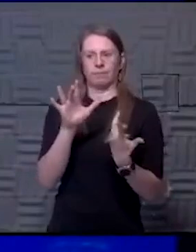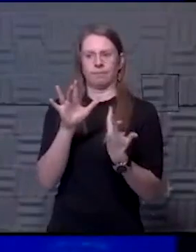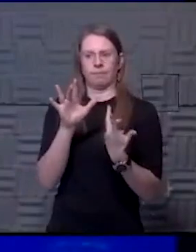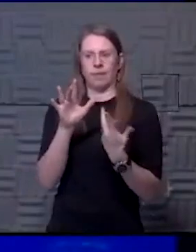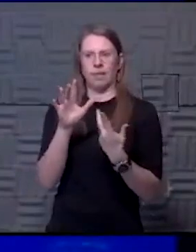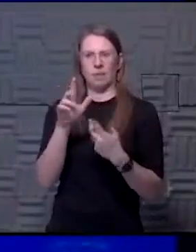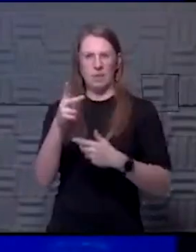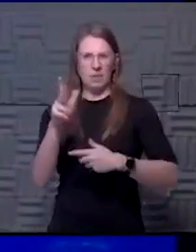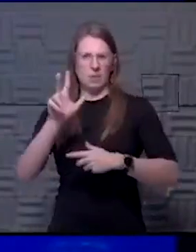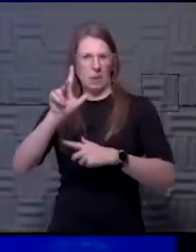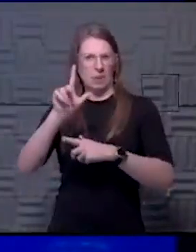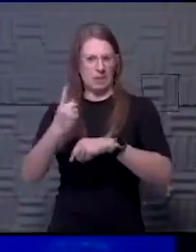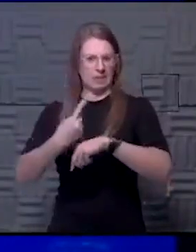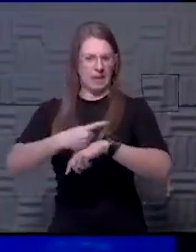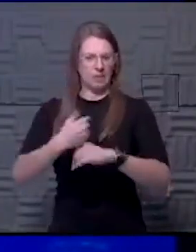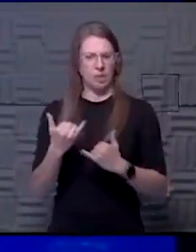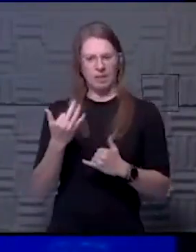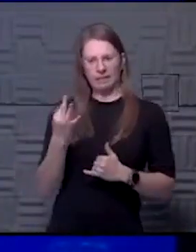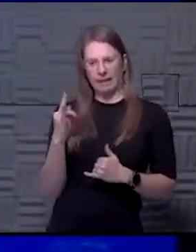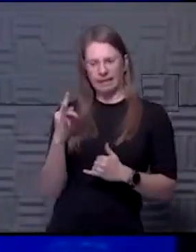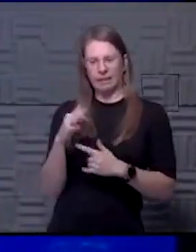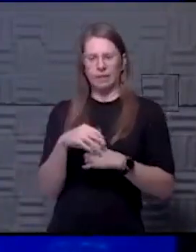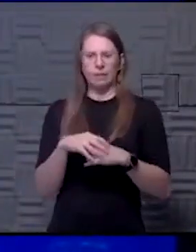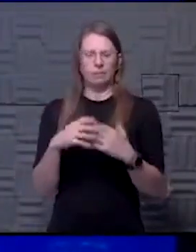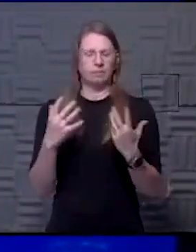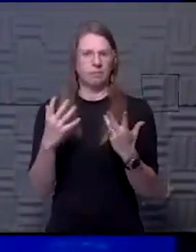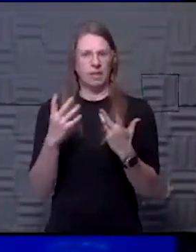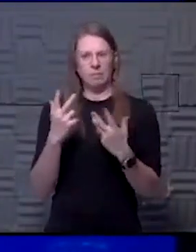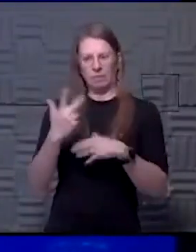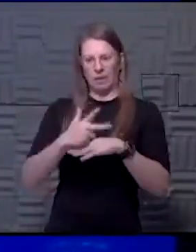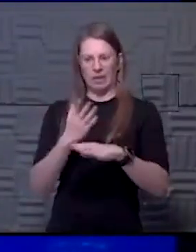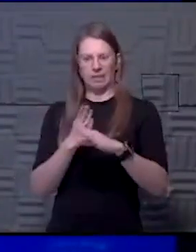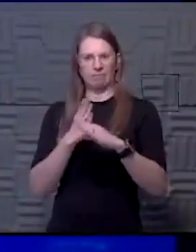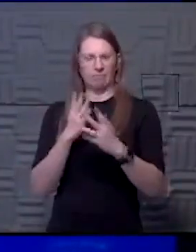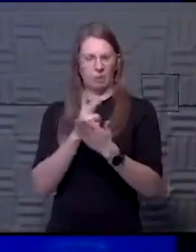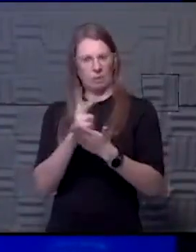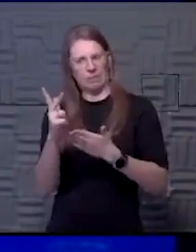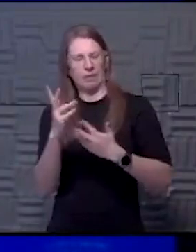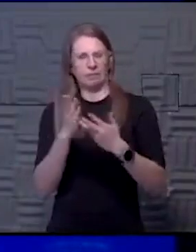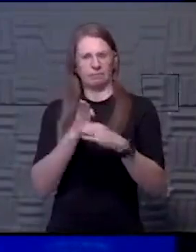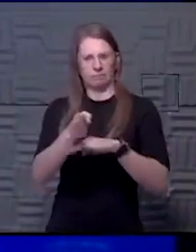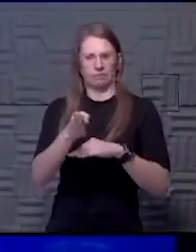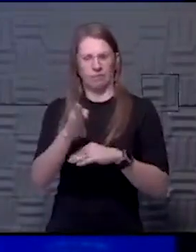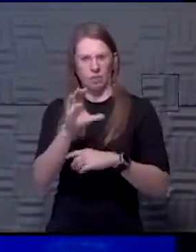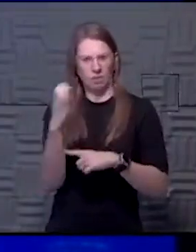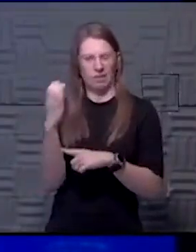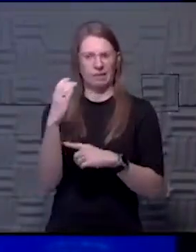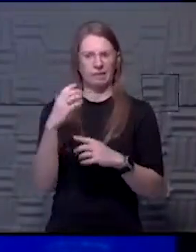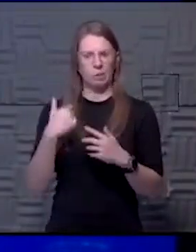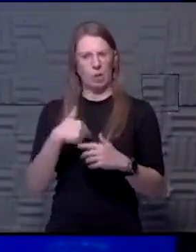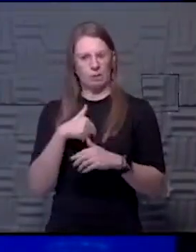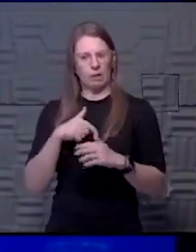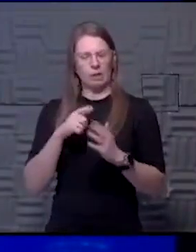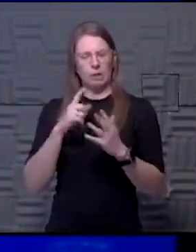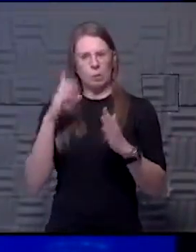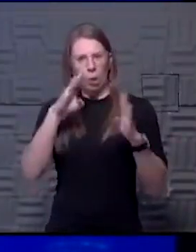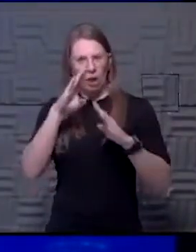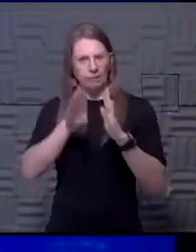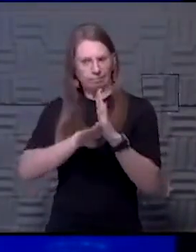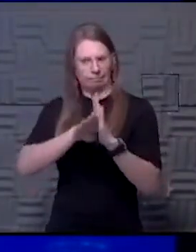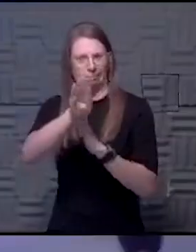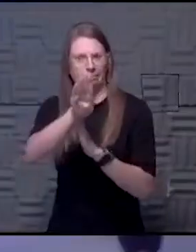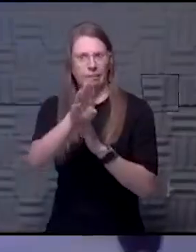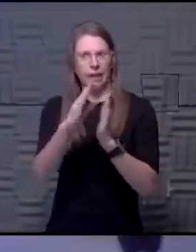23 days, a little more over 3 weeks since Christmas. We haven't seen the huge surge that we were a little bit nervous about so